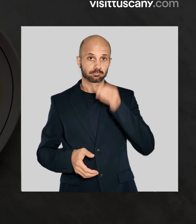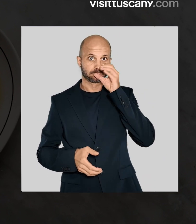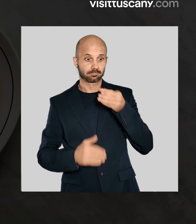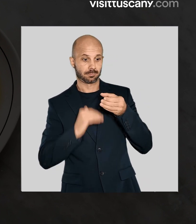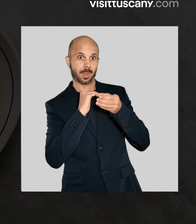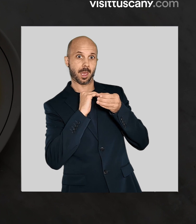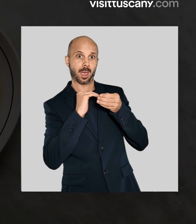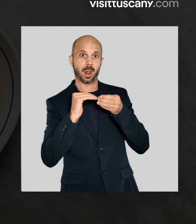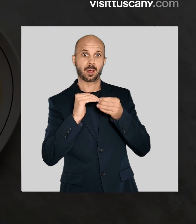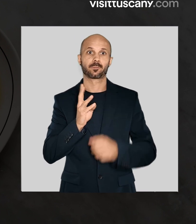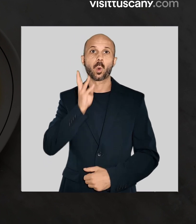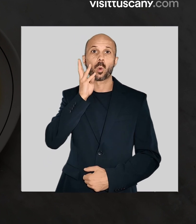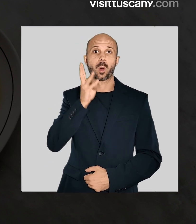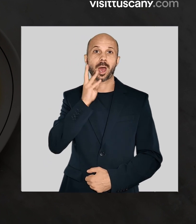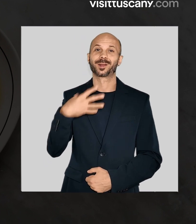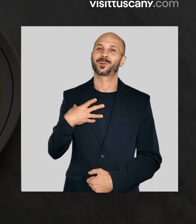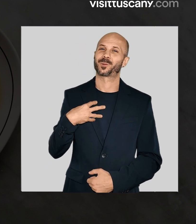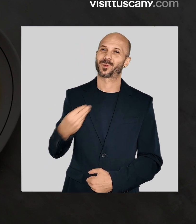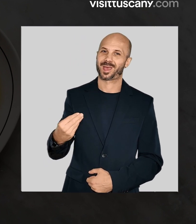half a glass of white wine,